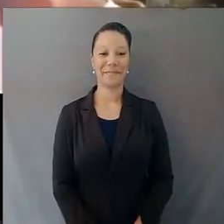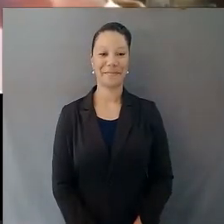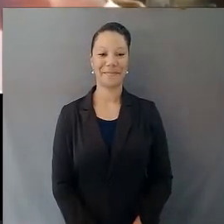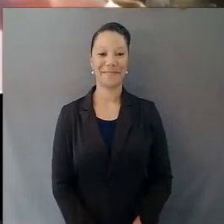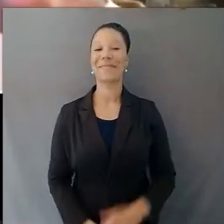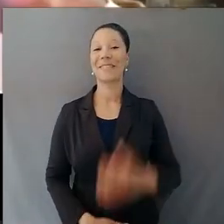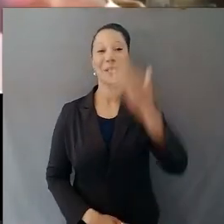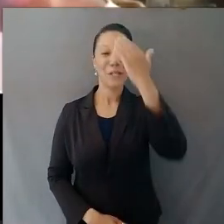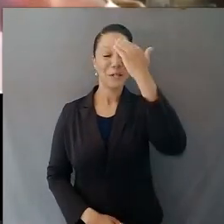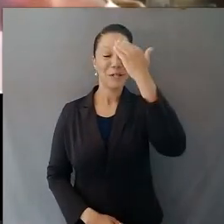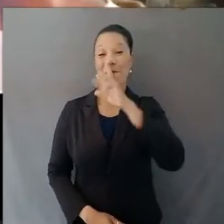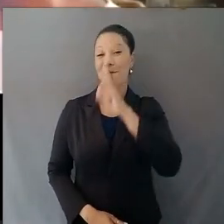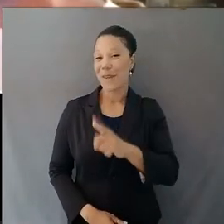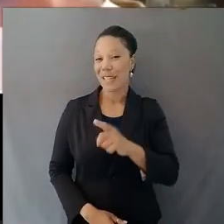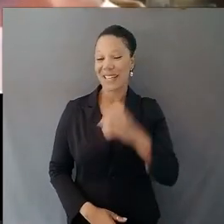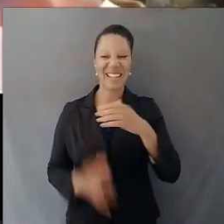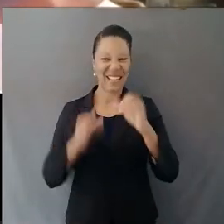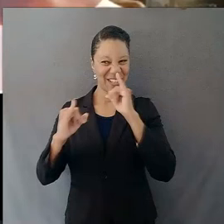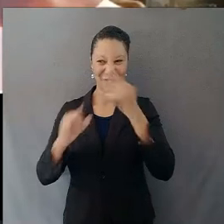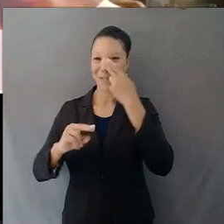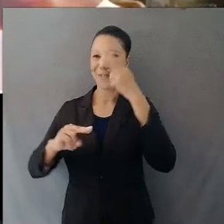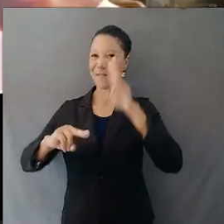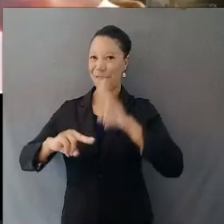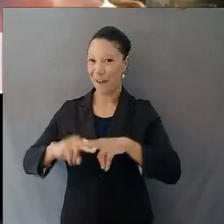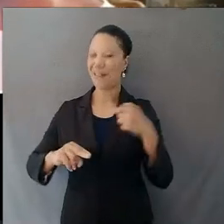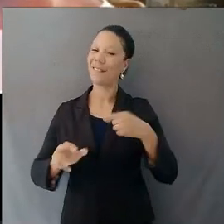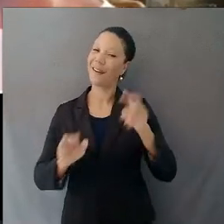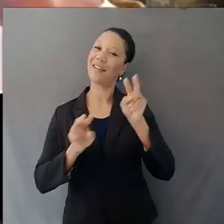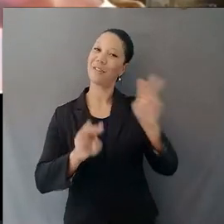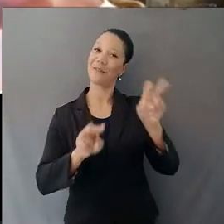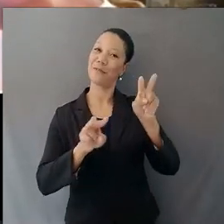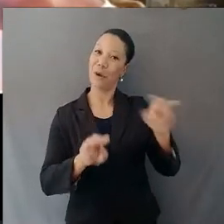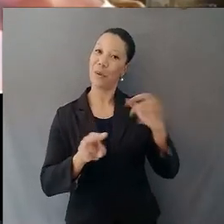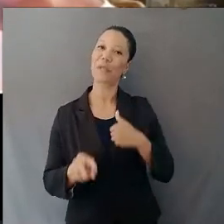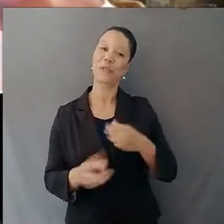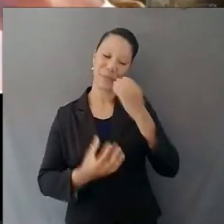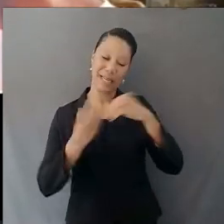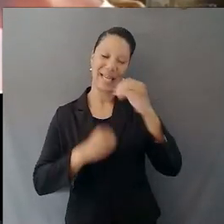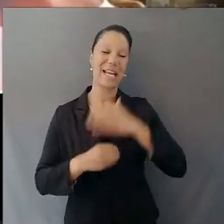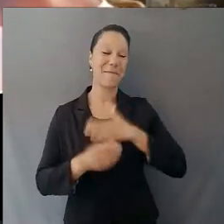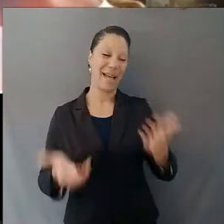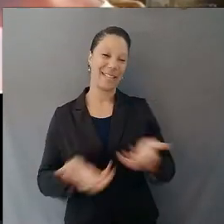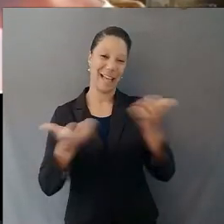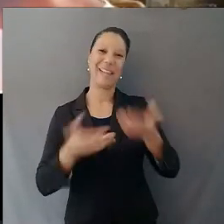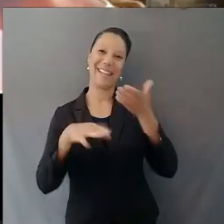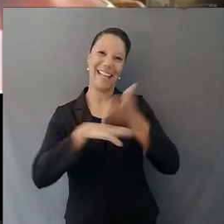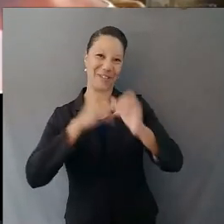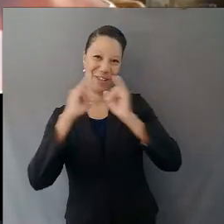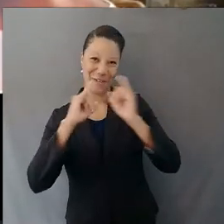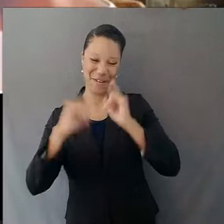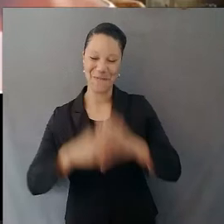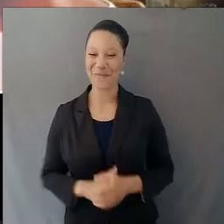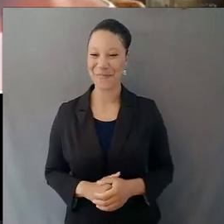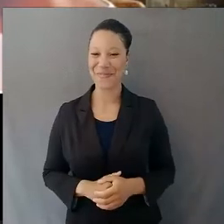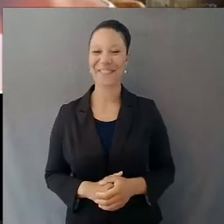You know, really, it was a fun interview, and I definitely looked forward to having my salad afterwards. And since